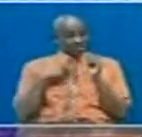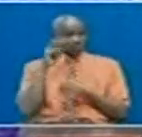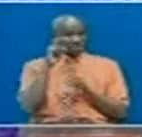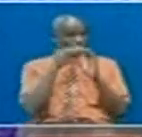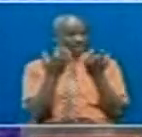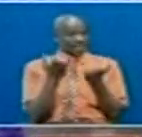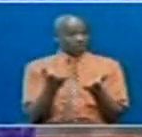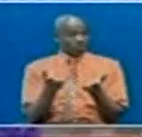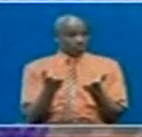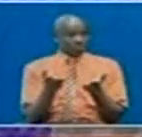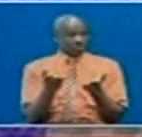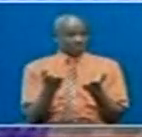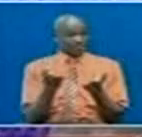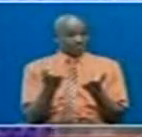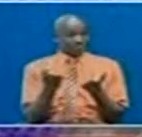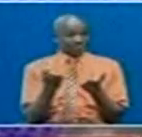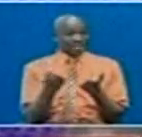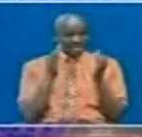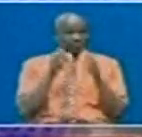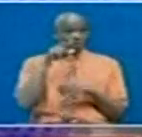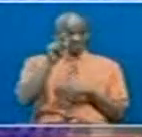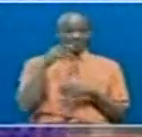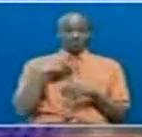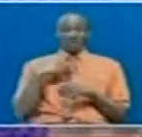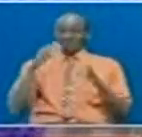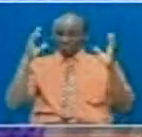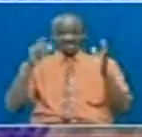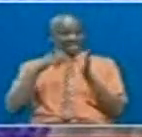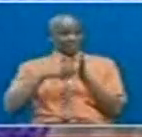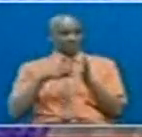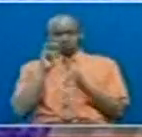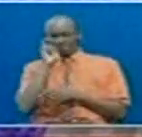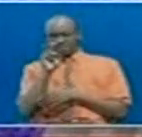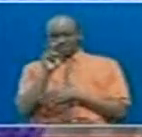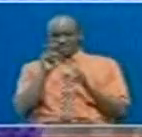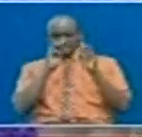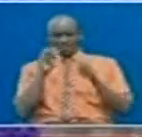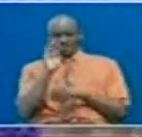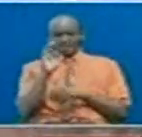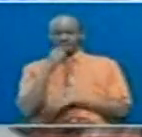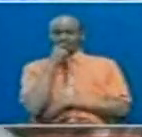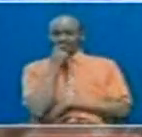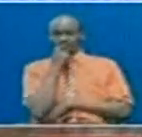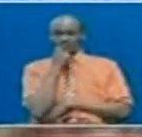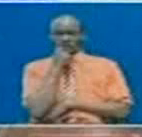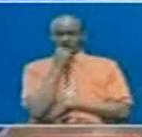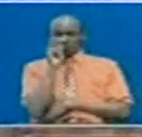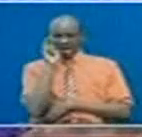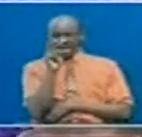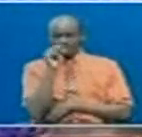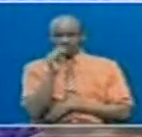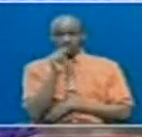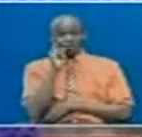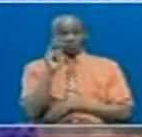today, if you're the head of a major corporation and you're looking at your map, your eye will